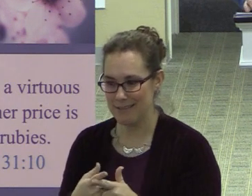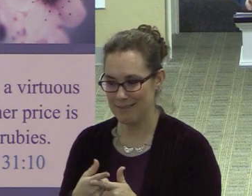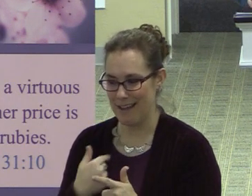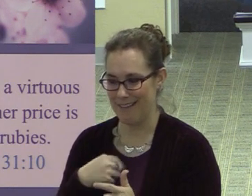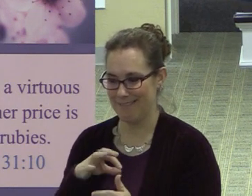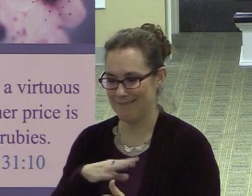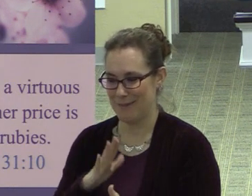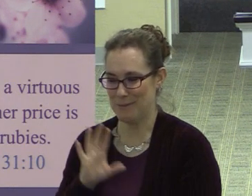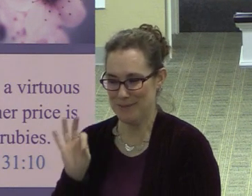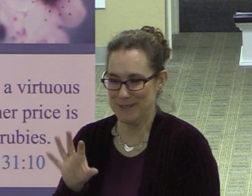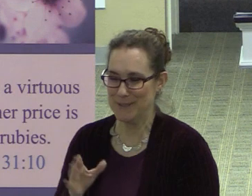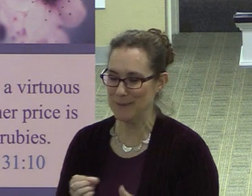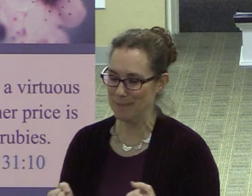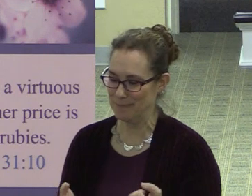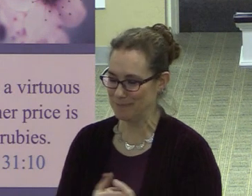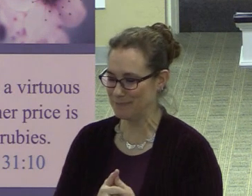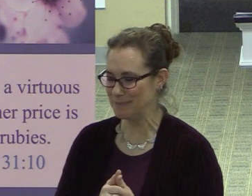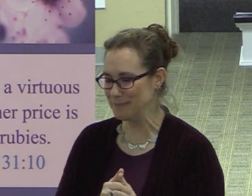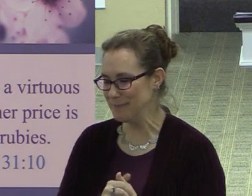But